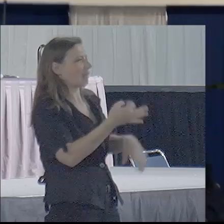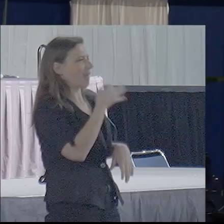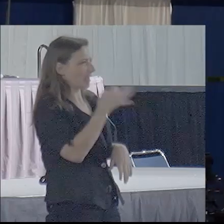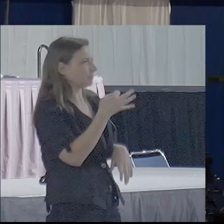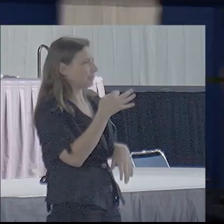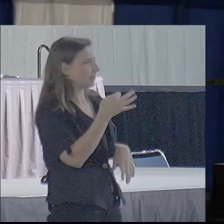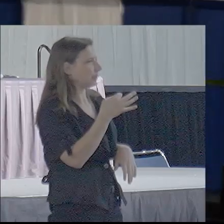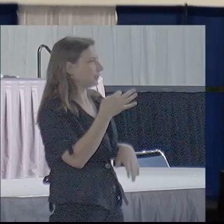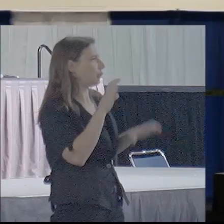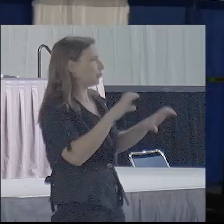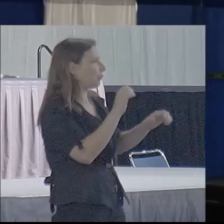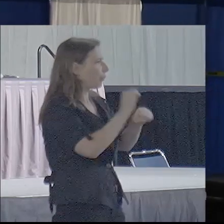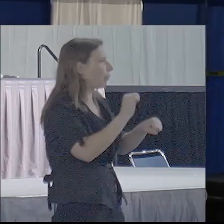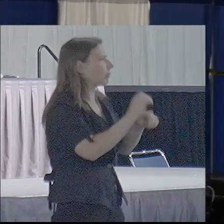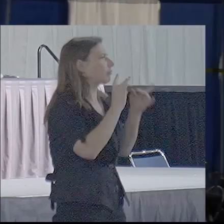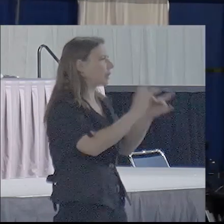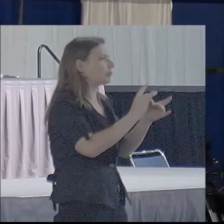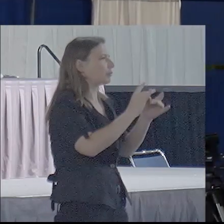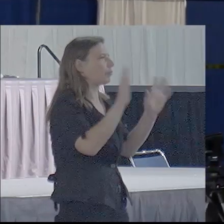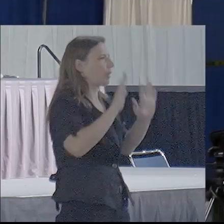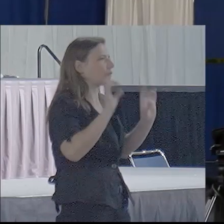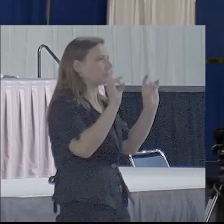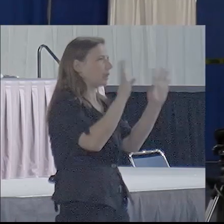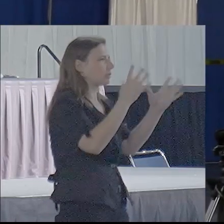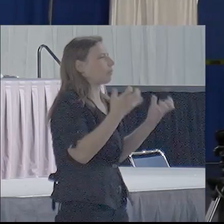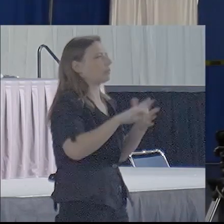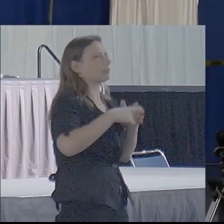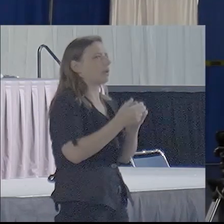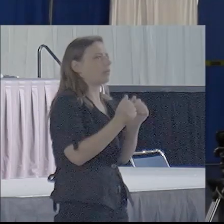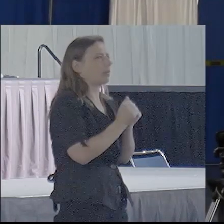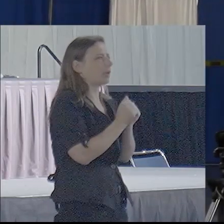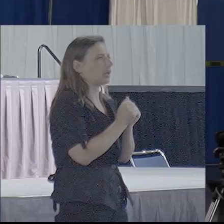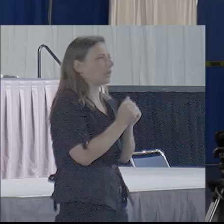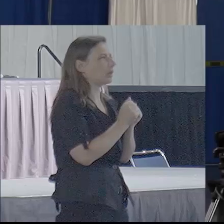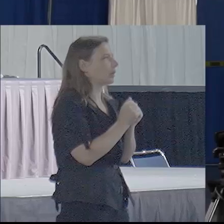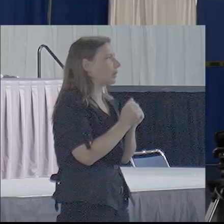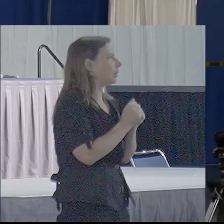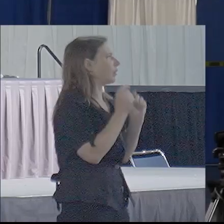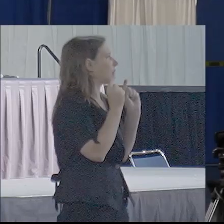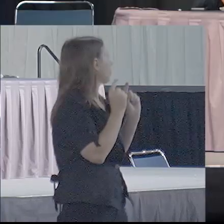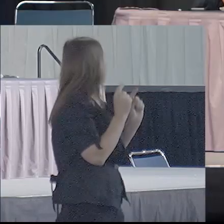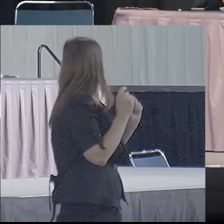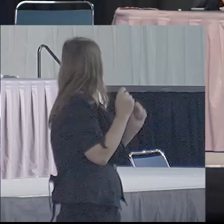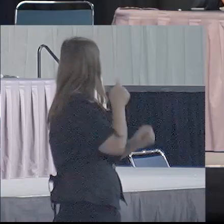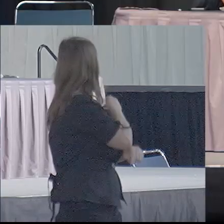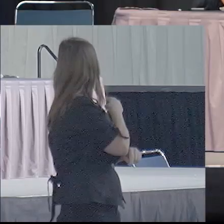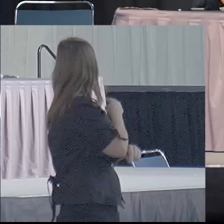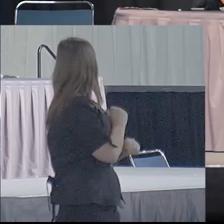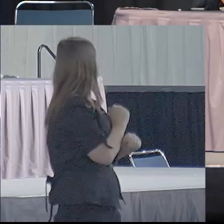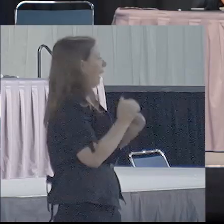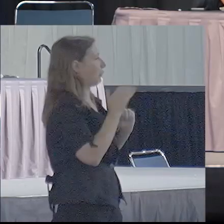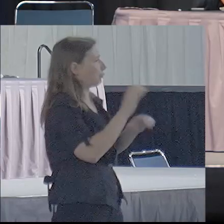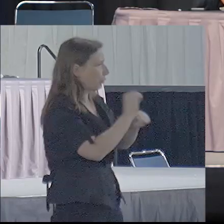been doing work in disasters and emergencies. So I want to start with, actually, Mark, we'll start with you. How has your job